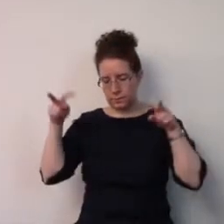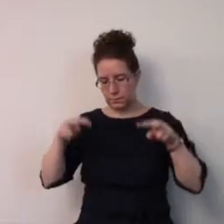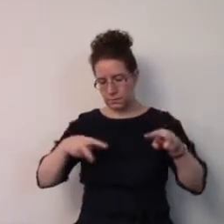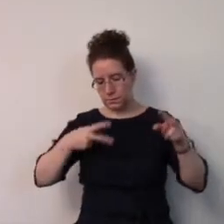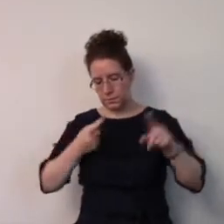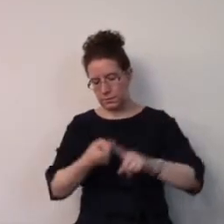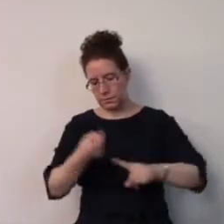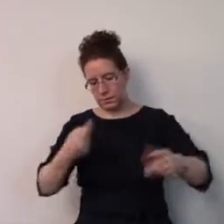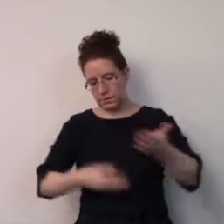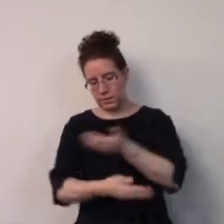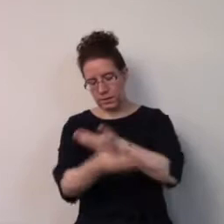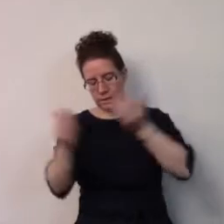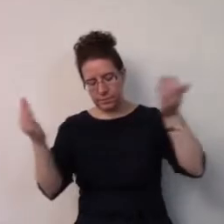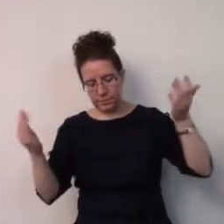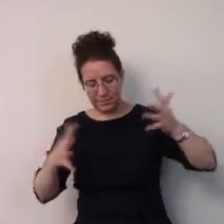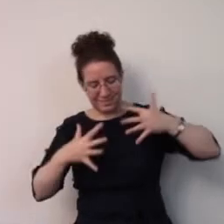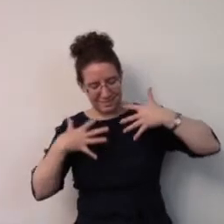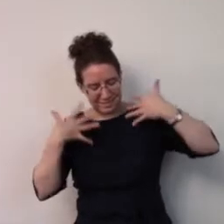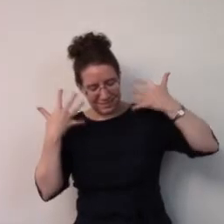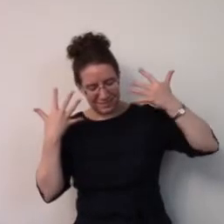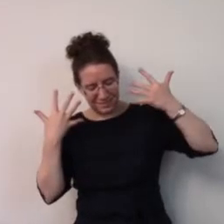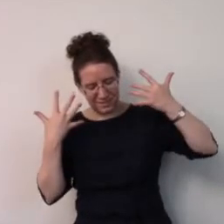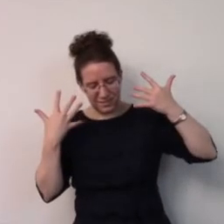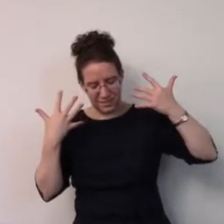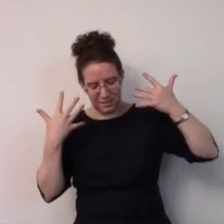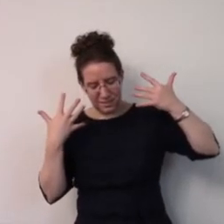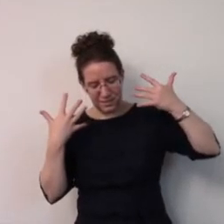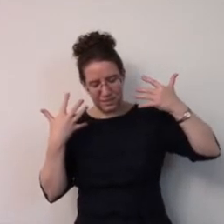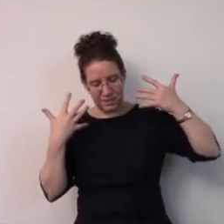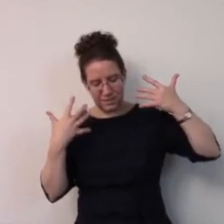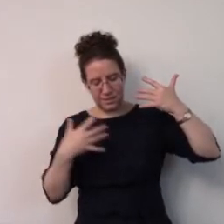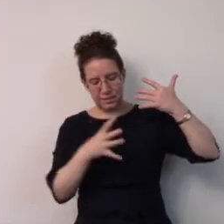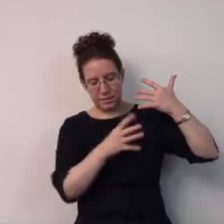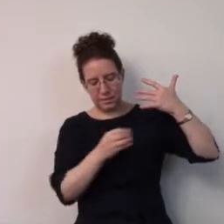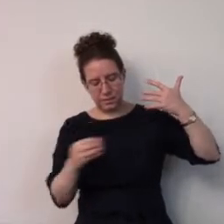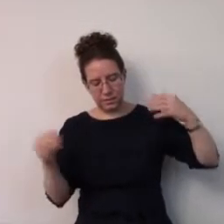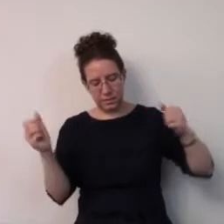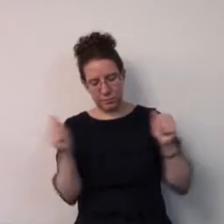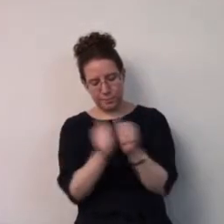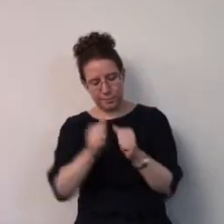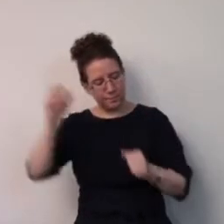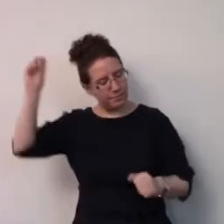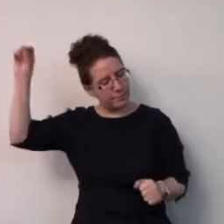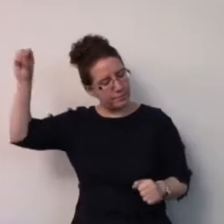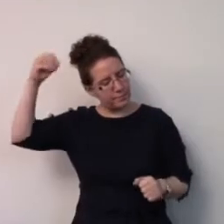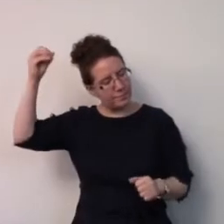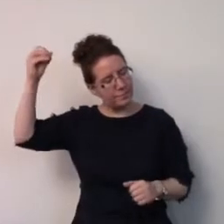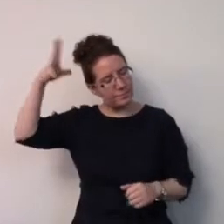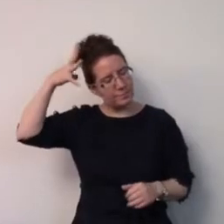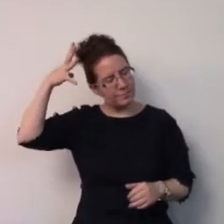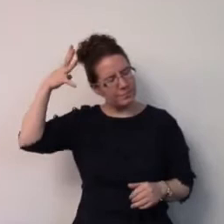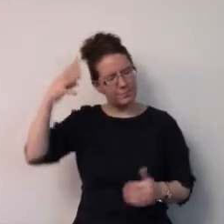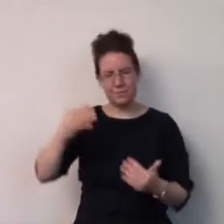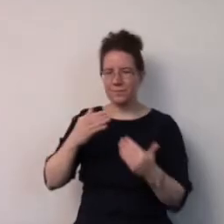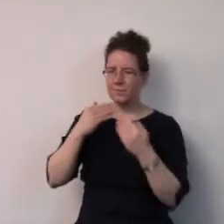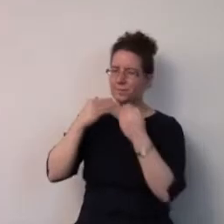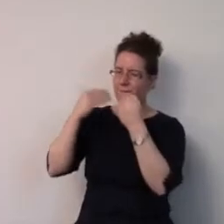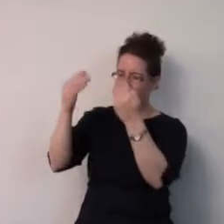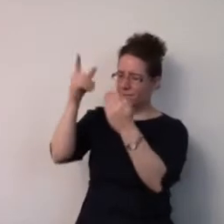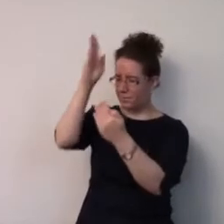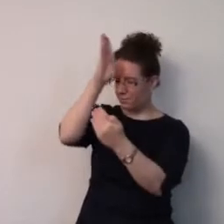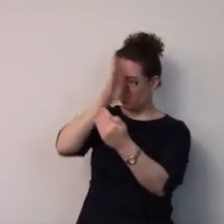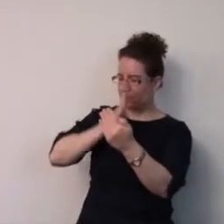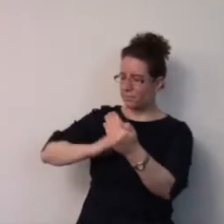grace. Oh, thank God for God's amazing grace. For giving us what we do not deserve,